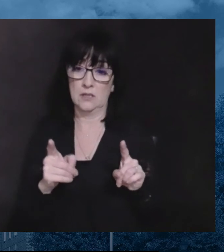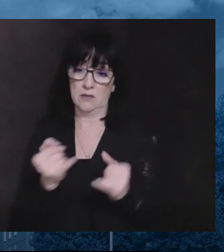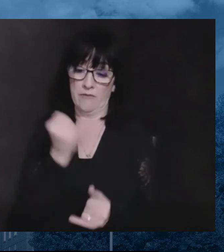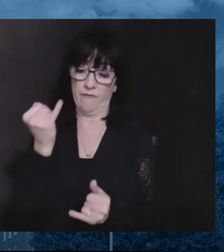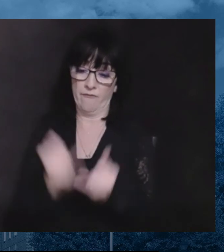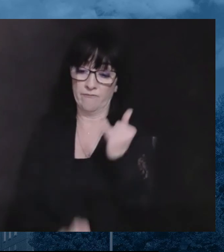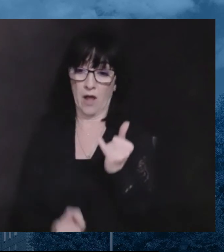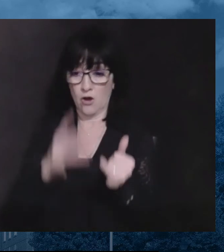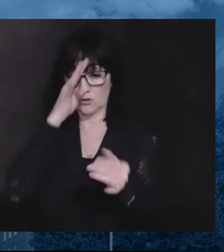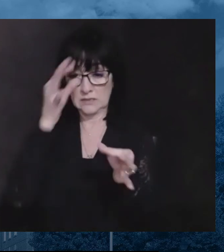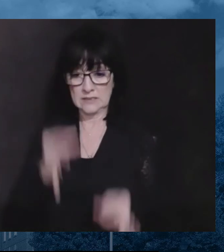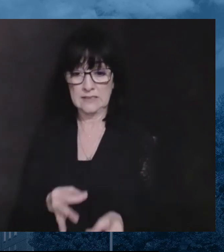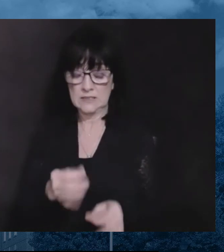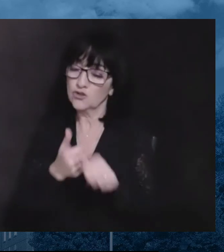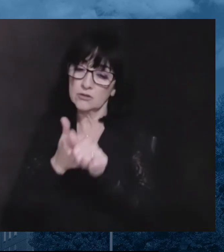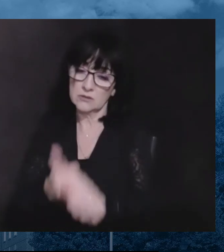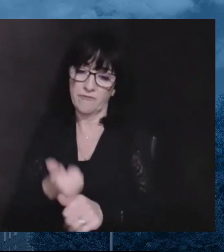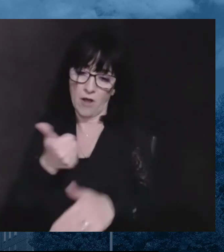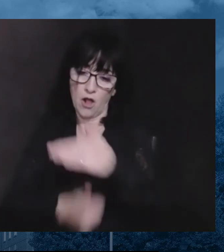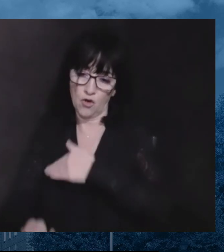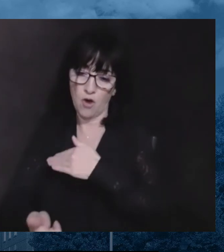court.